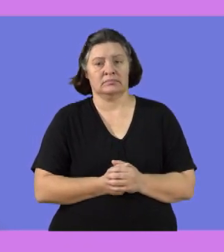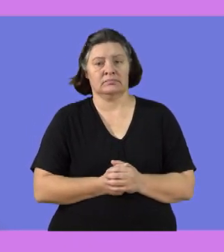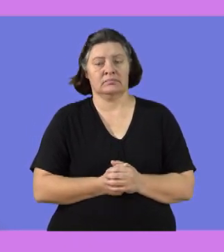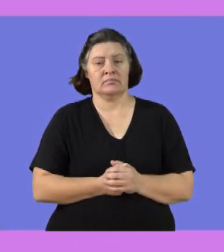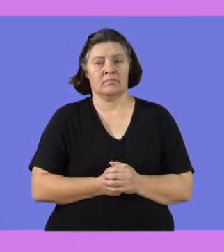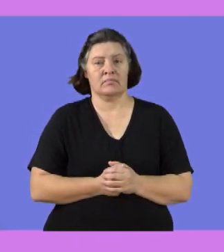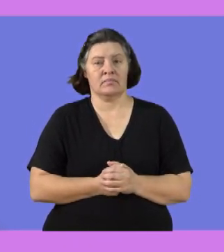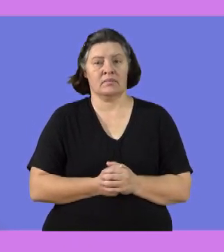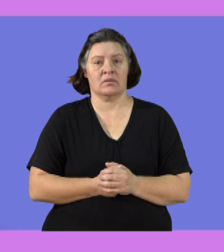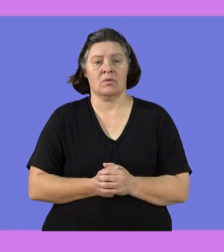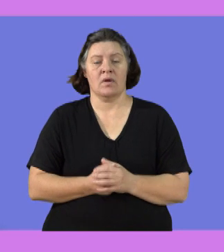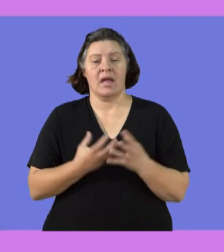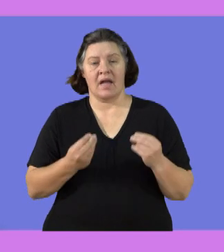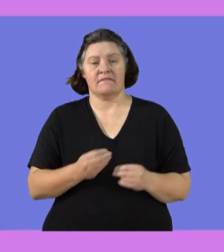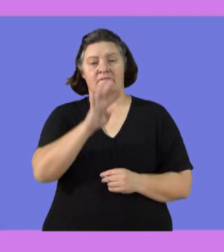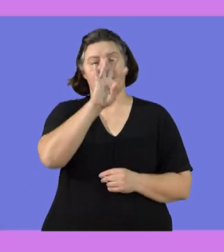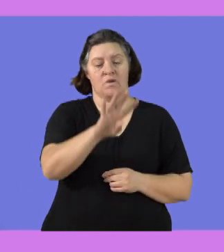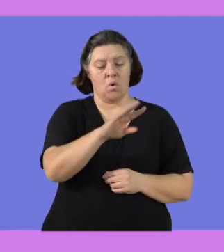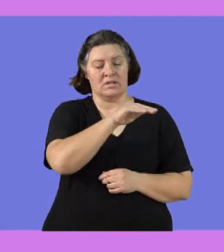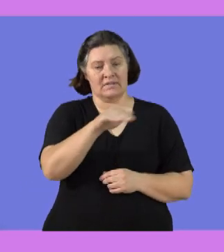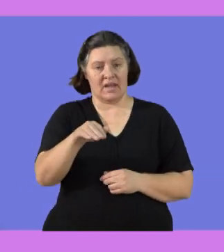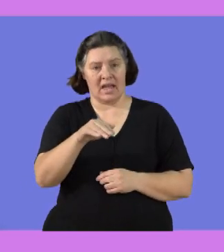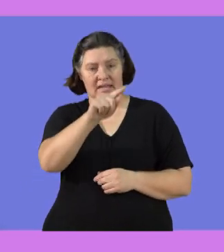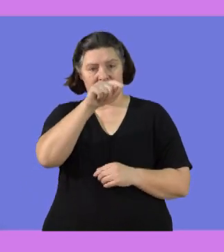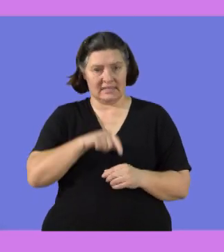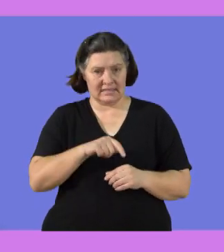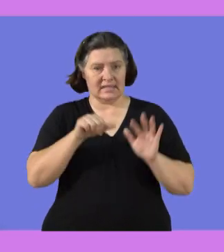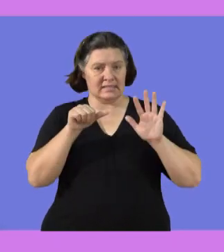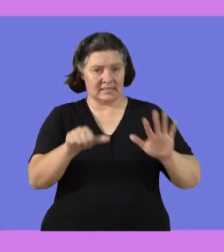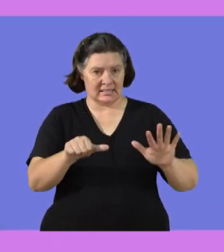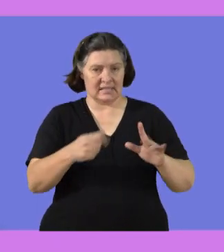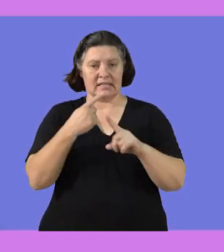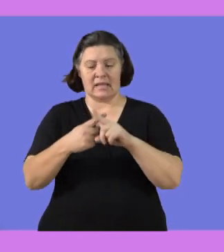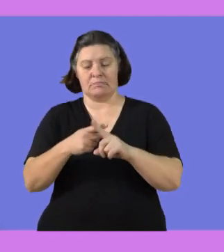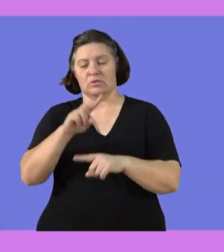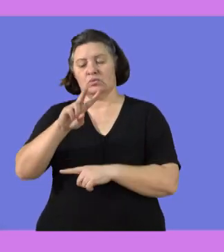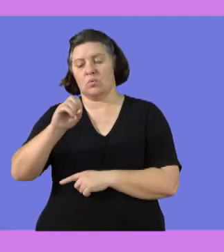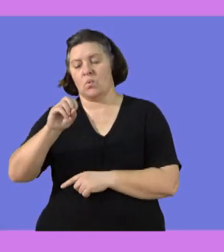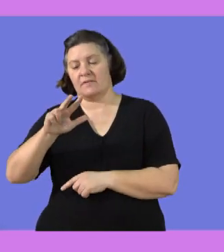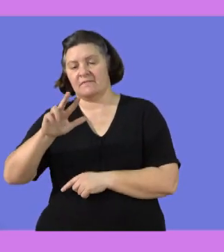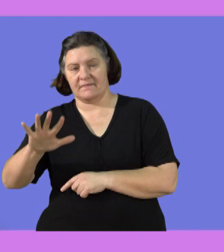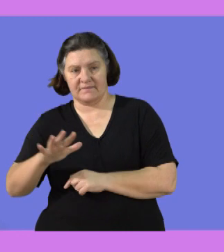together, we will have 4 divided by 6. We multiply this by